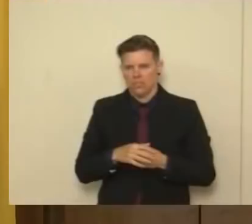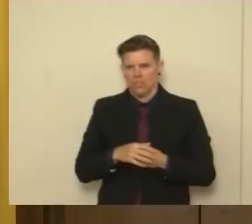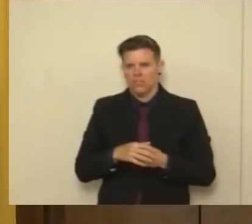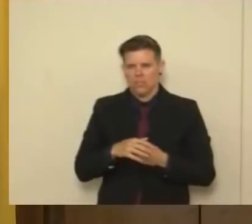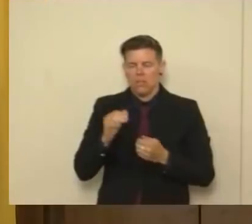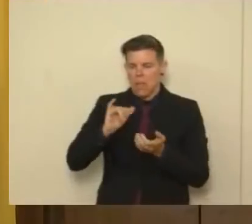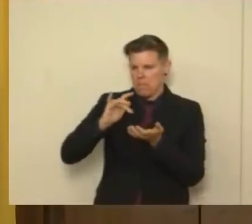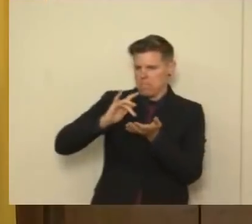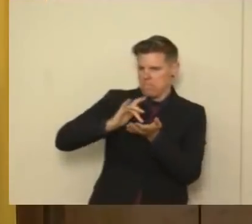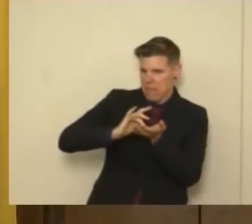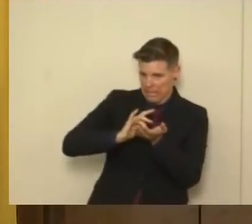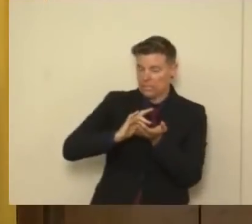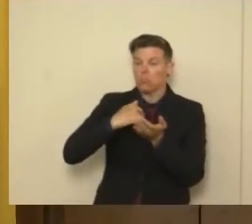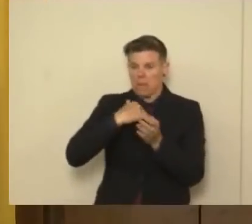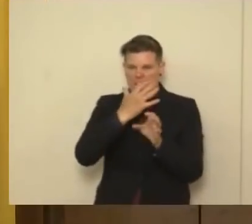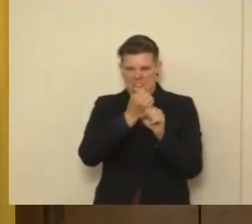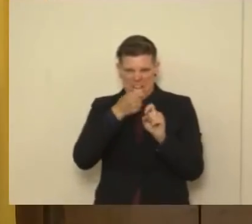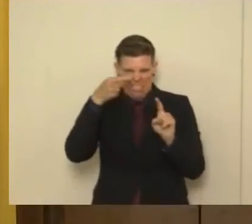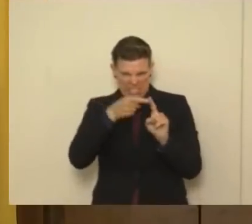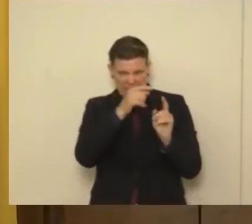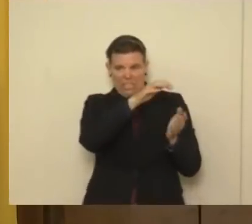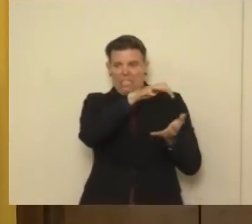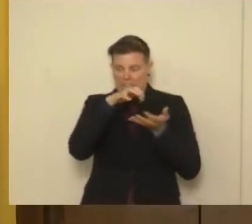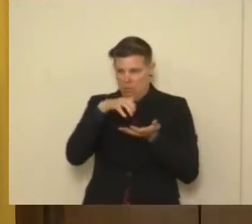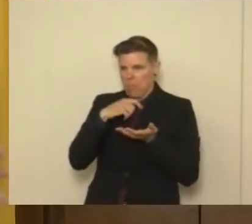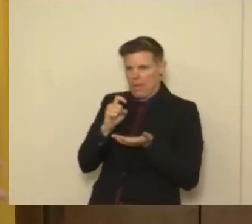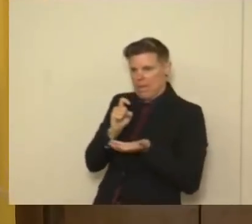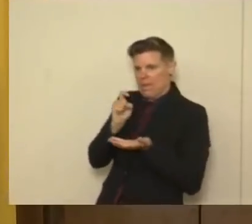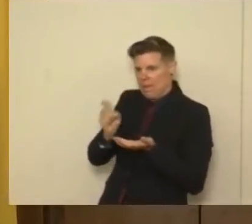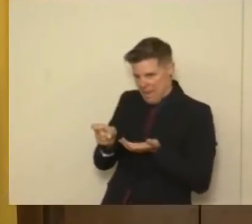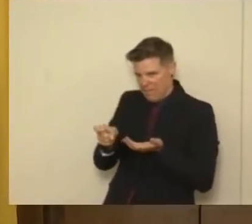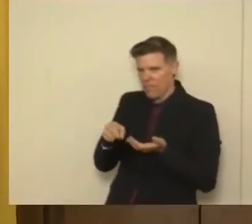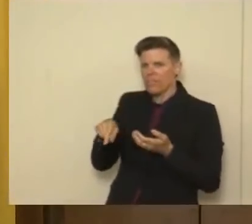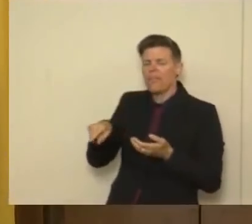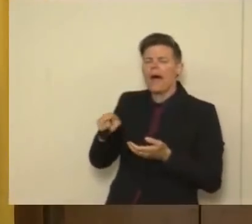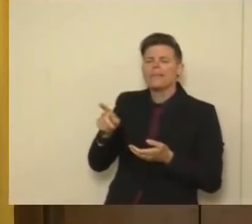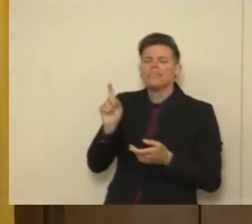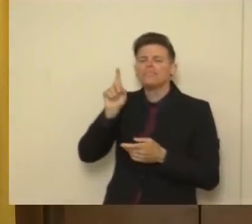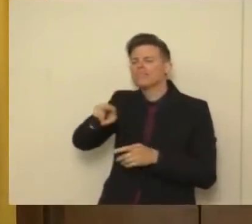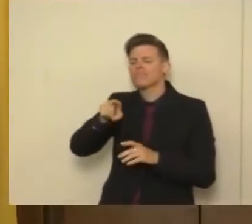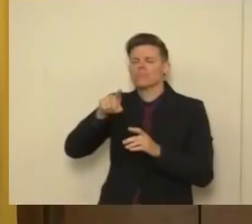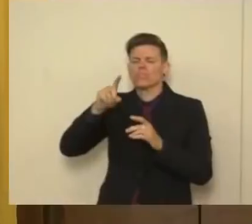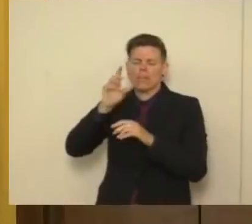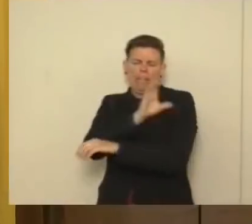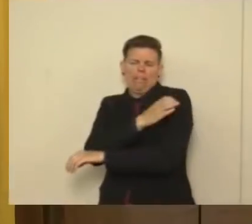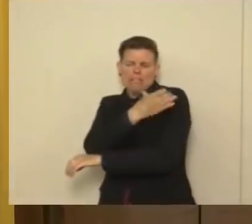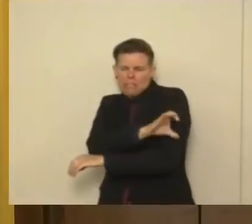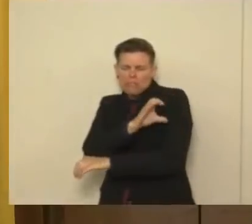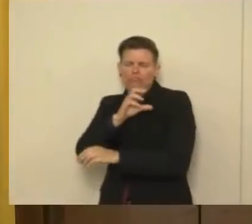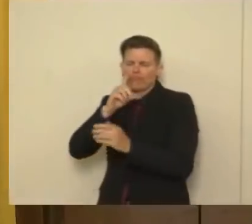there's requirements about going to a research institution, they go to UNM, they get distributed, that they do, in